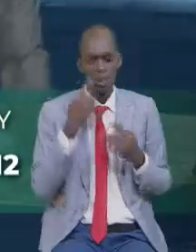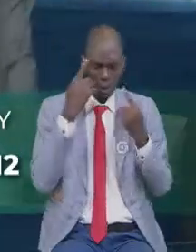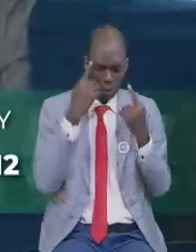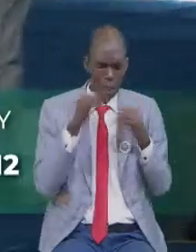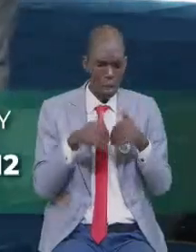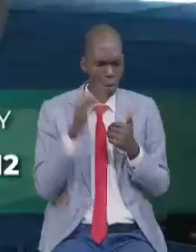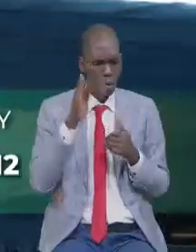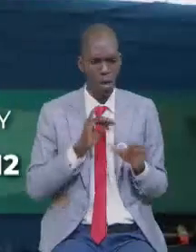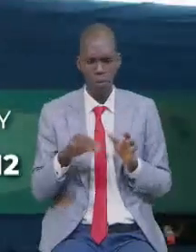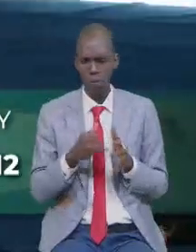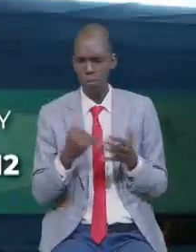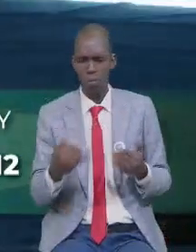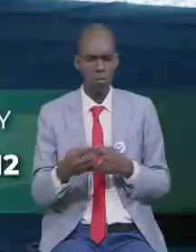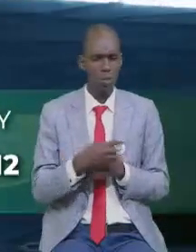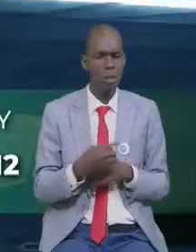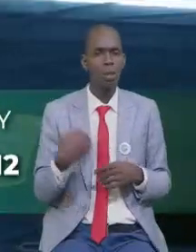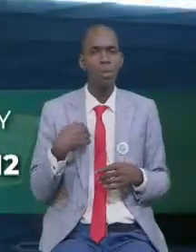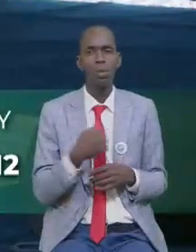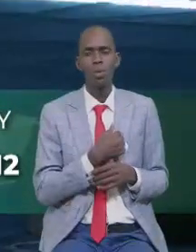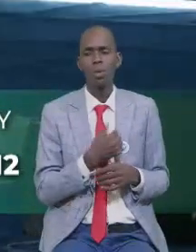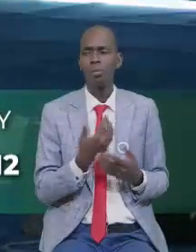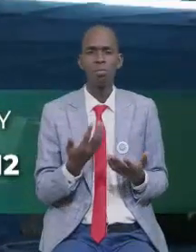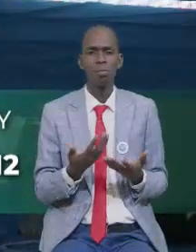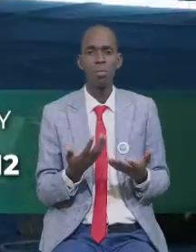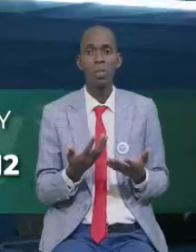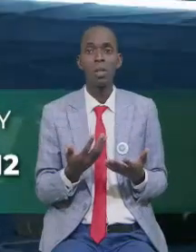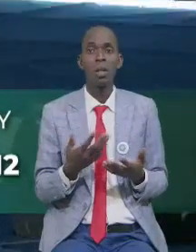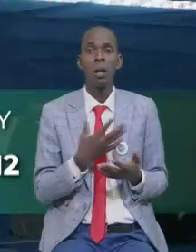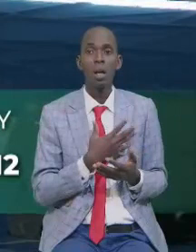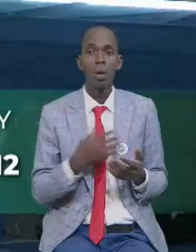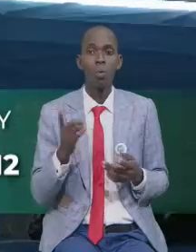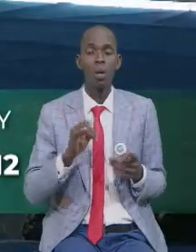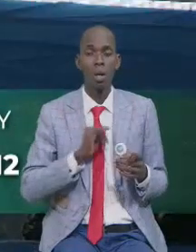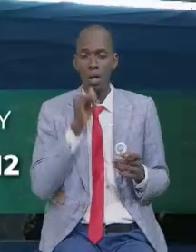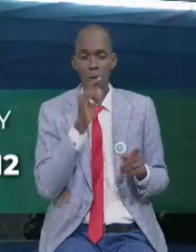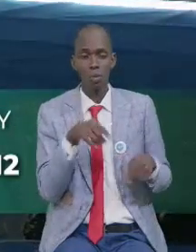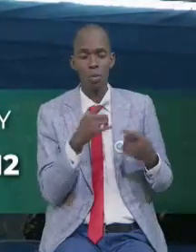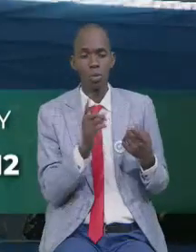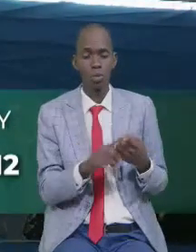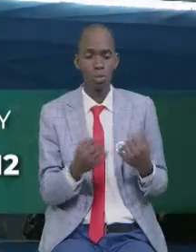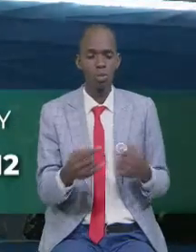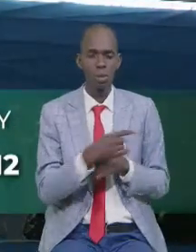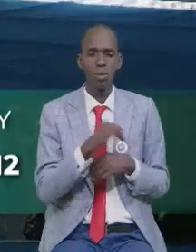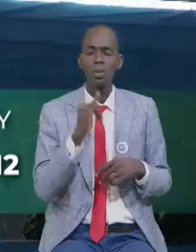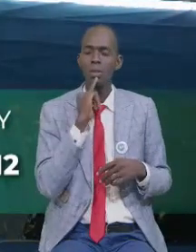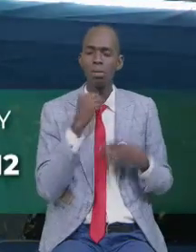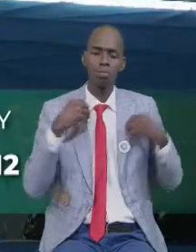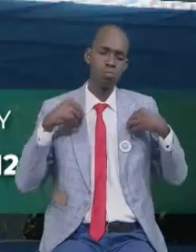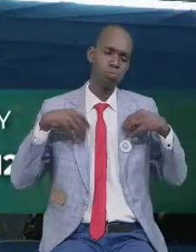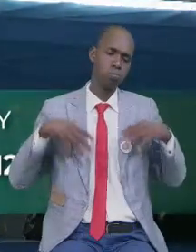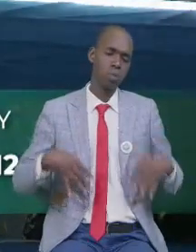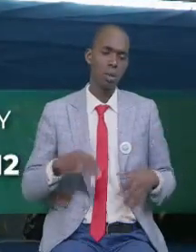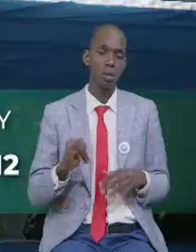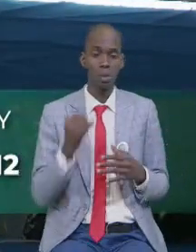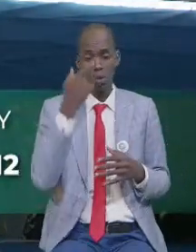today and where I'm going to today, it's intimidating. Because of that, I cannot